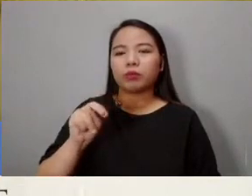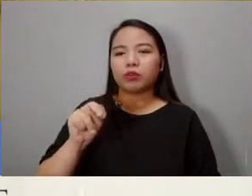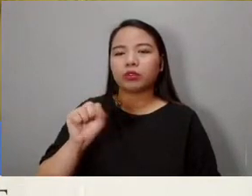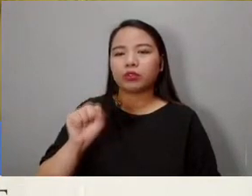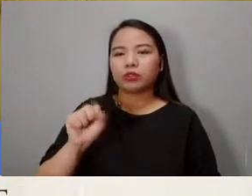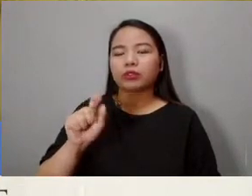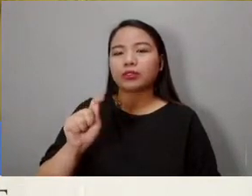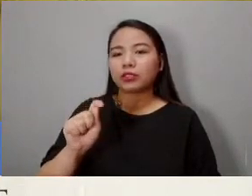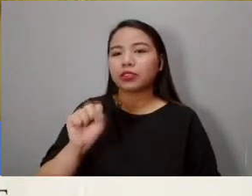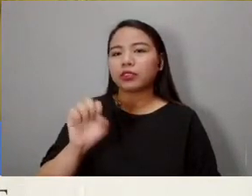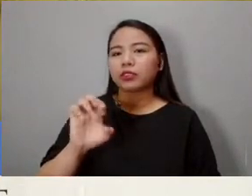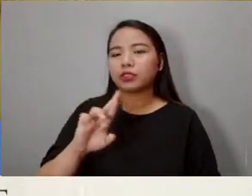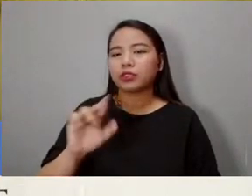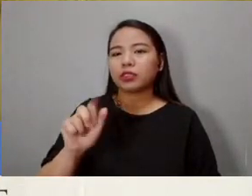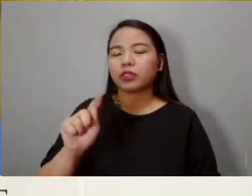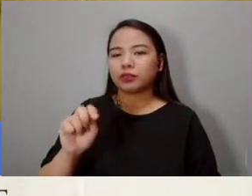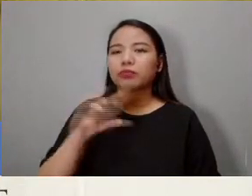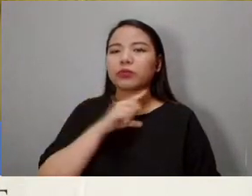Very Reverend Father